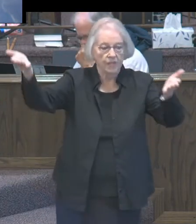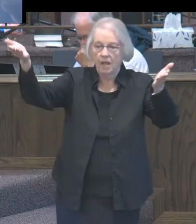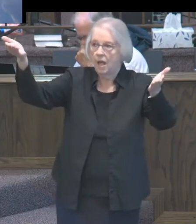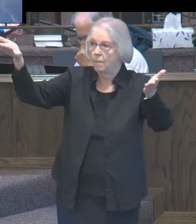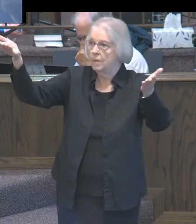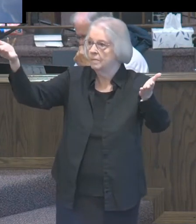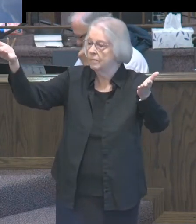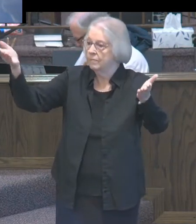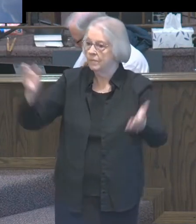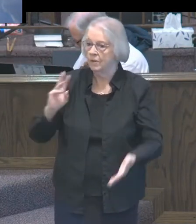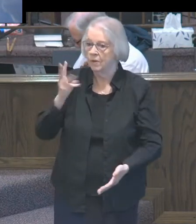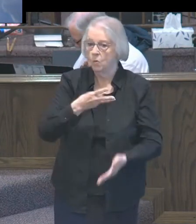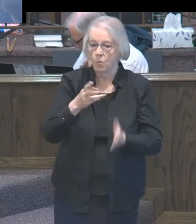who